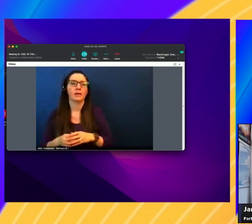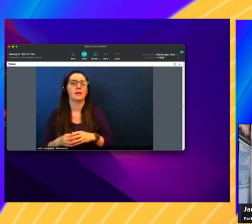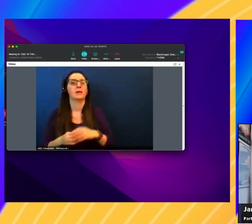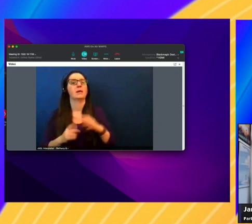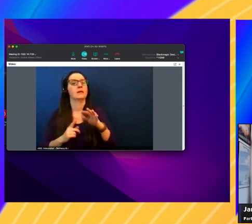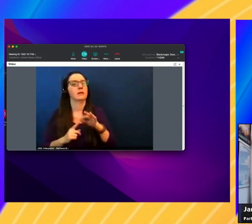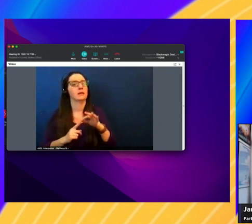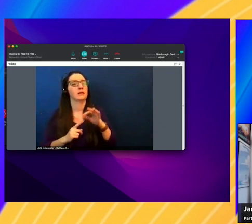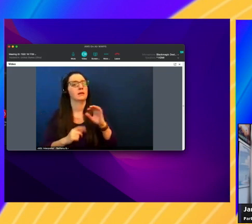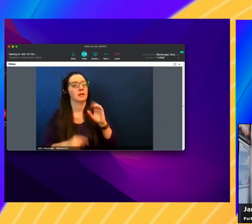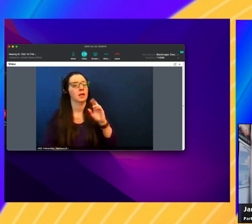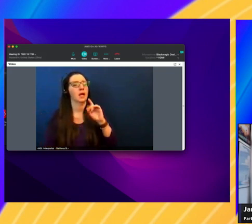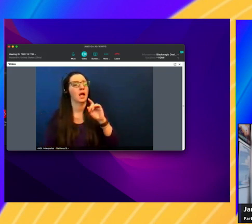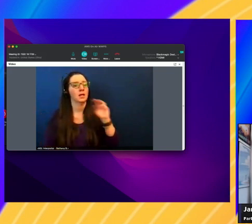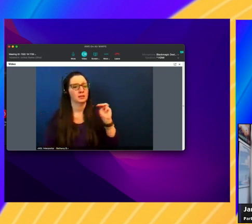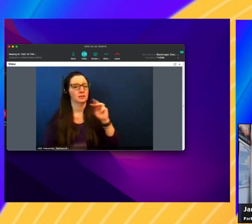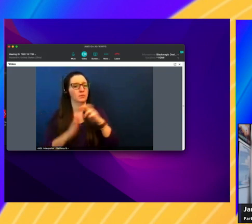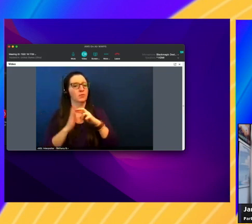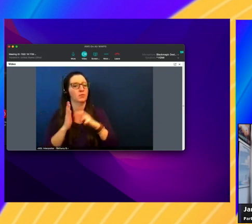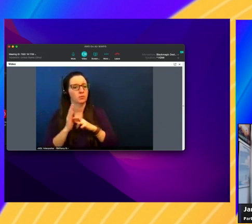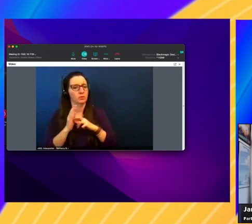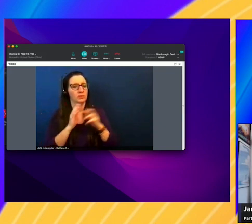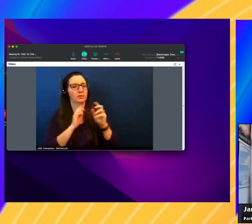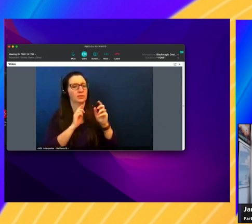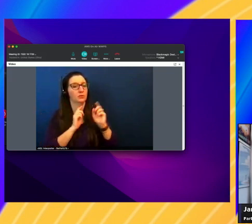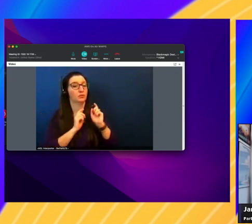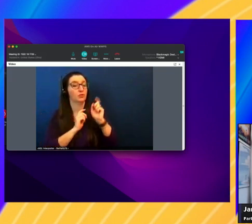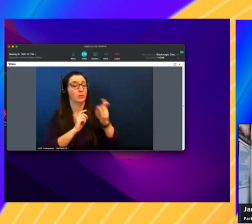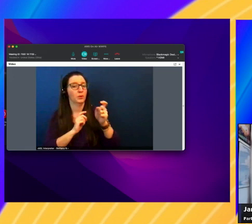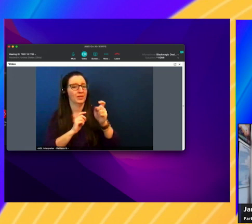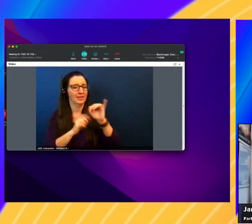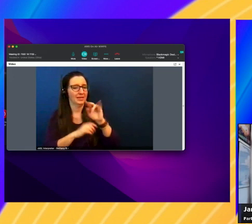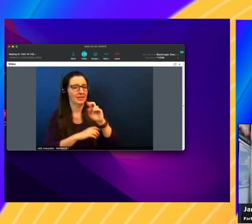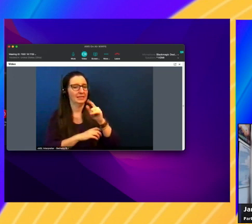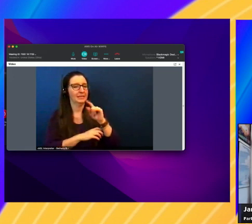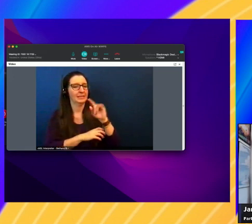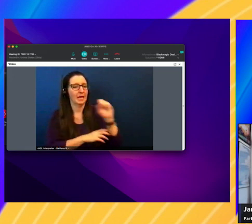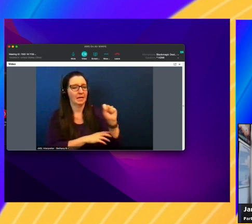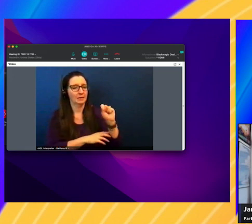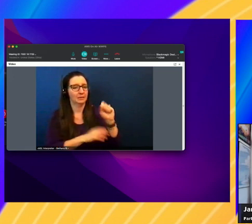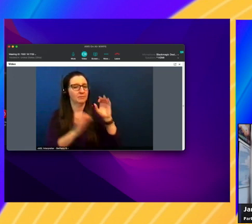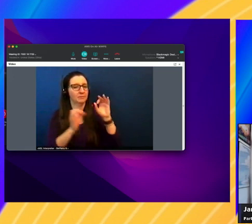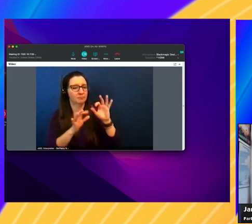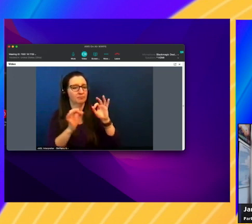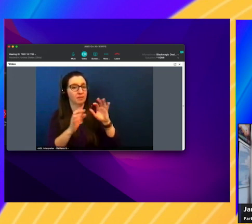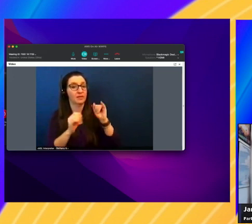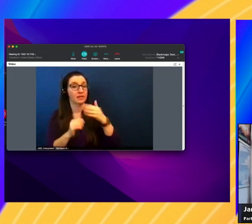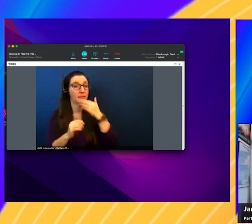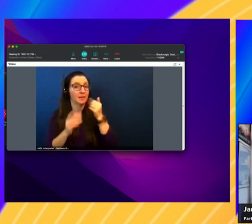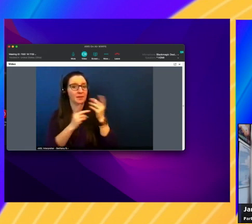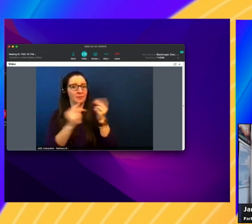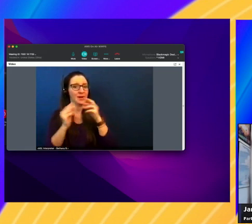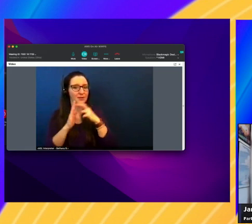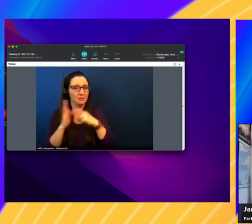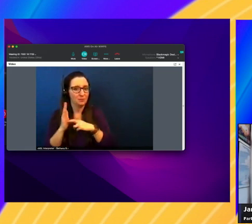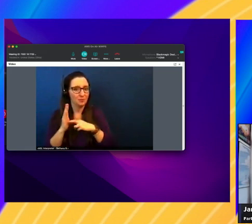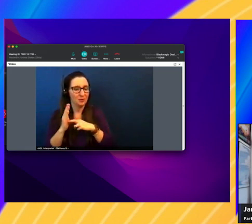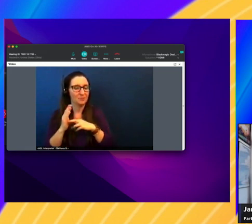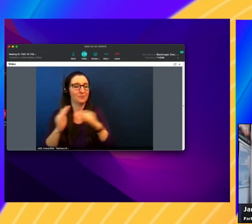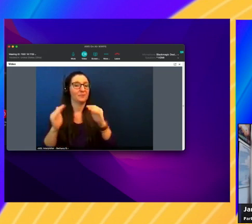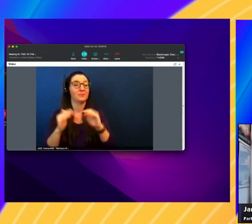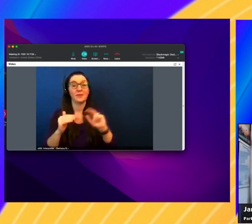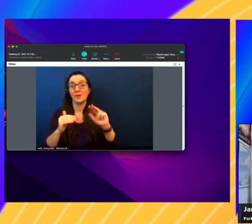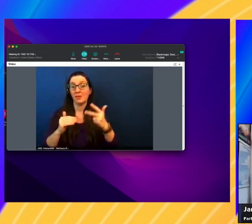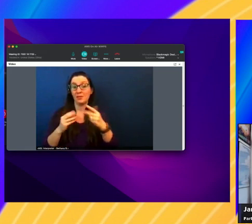Contributor Insights or their sample rules, which are best practice rules for you. And that brings us to our third solution, which is